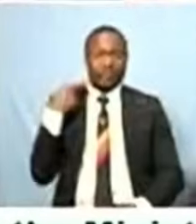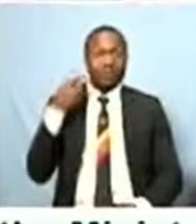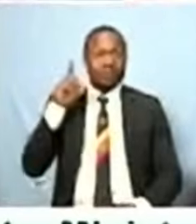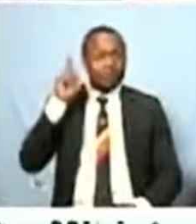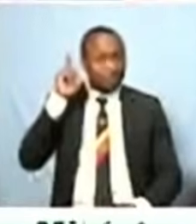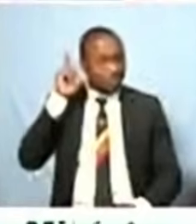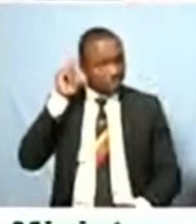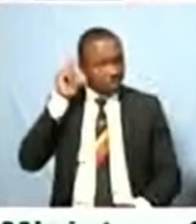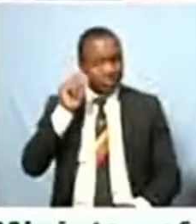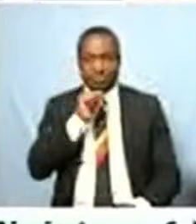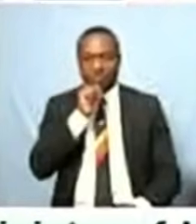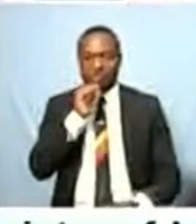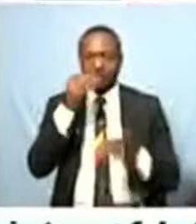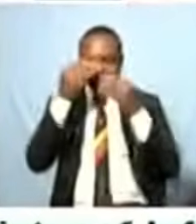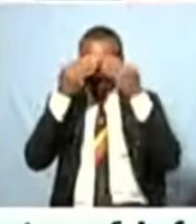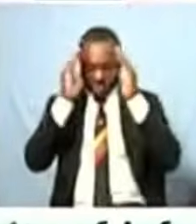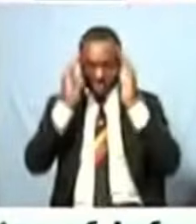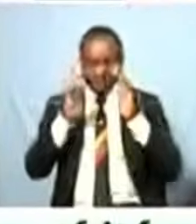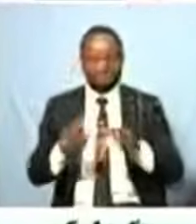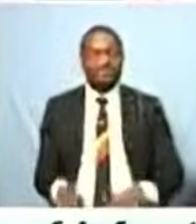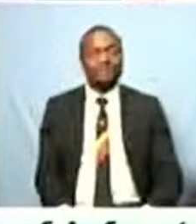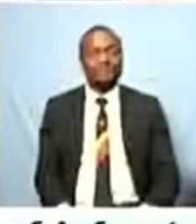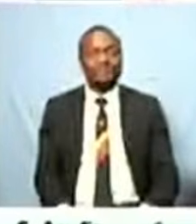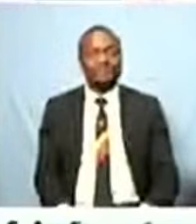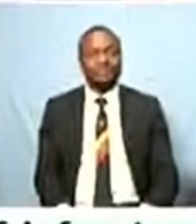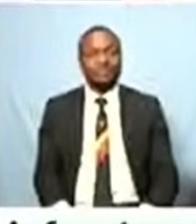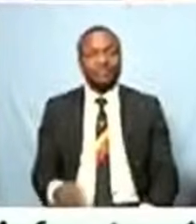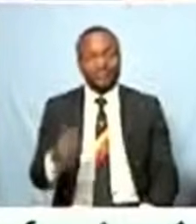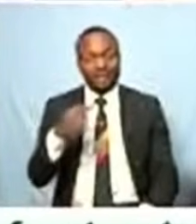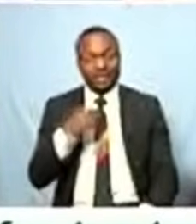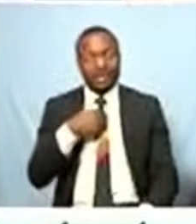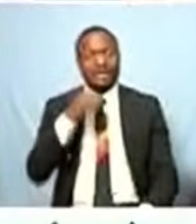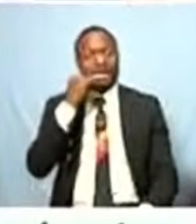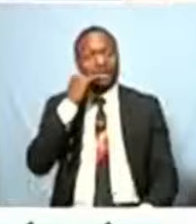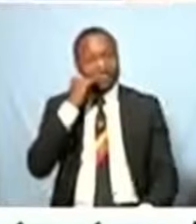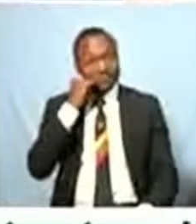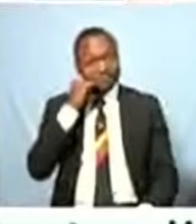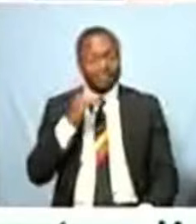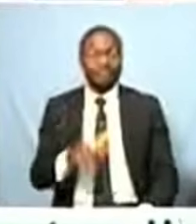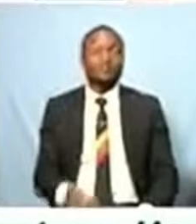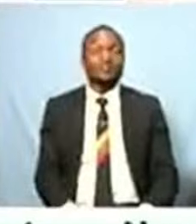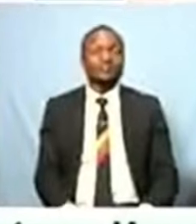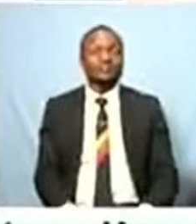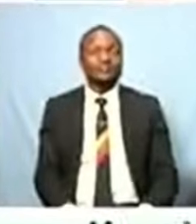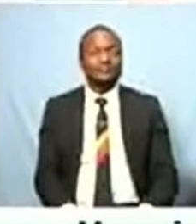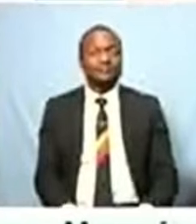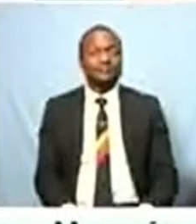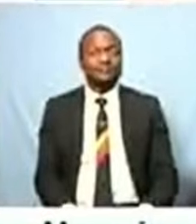was not aware, I actually admire her.